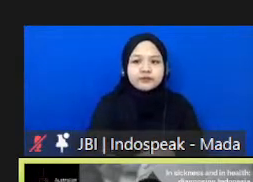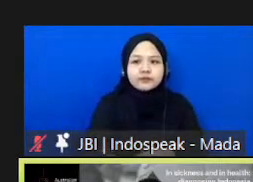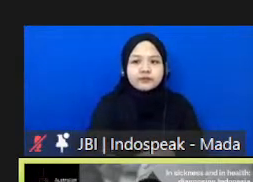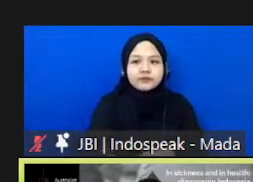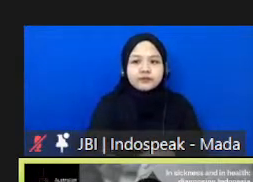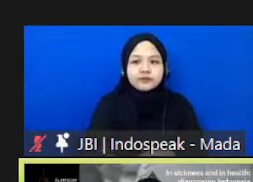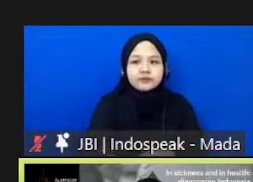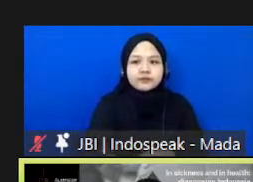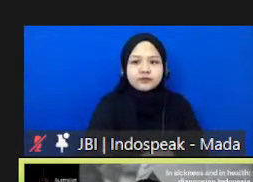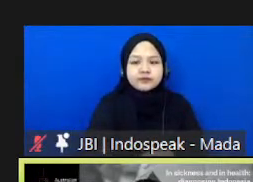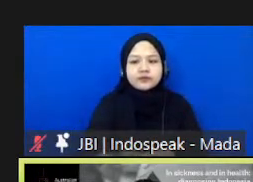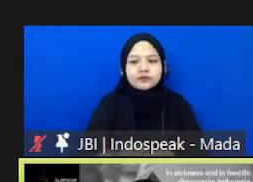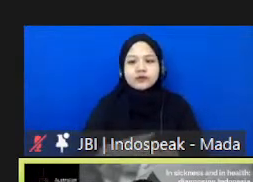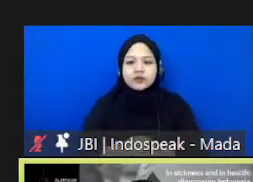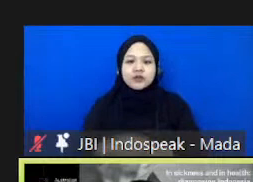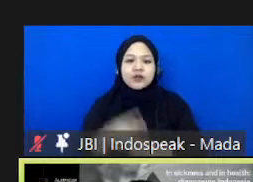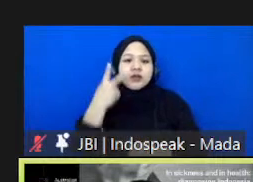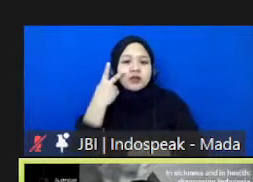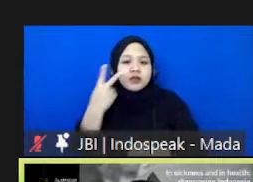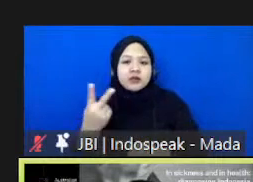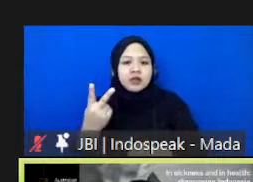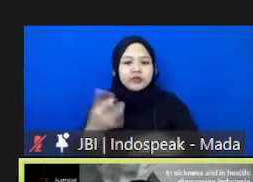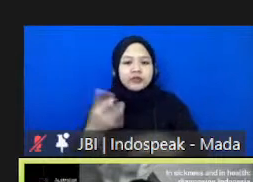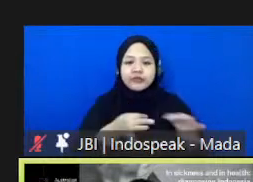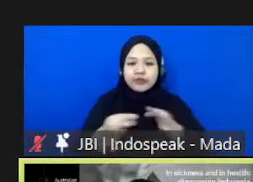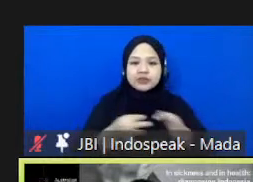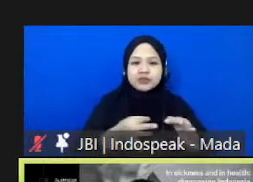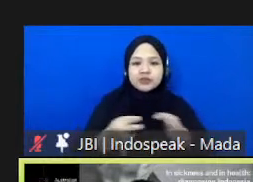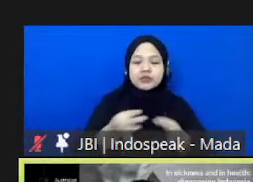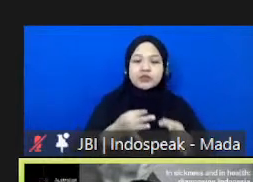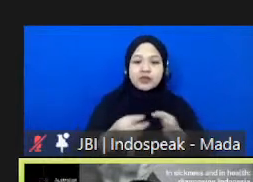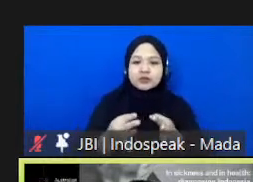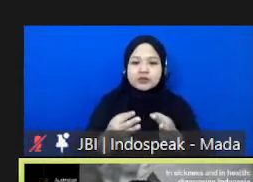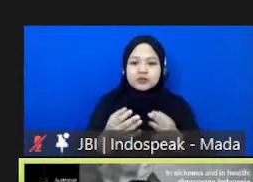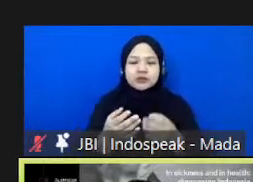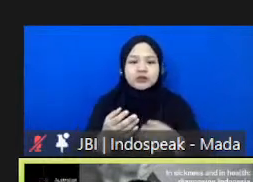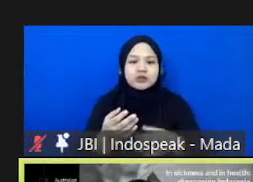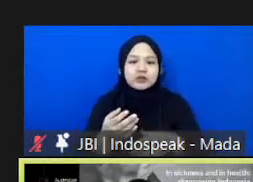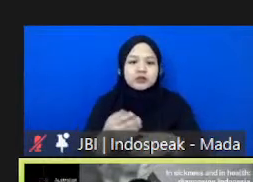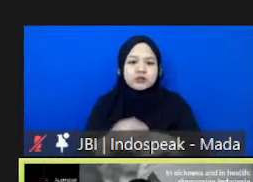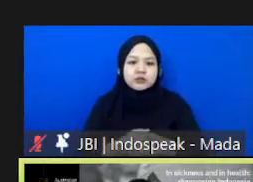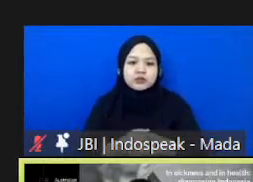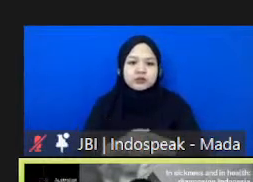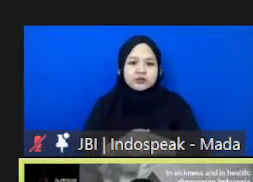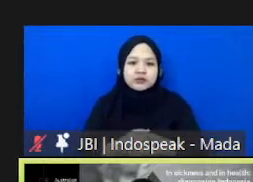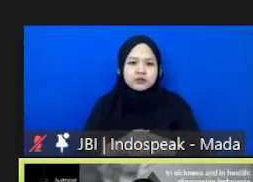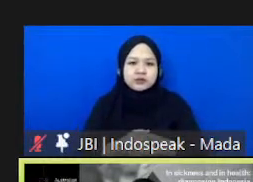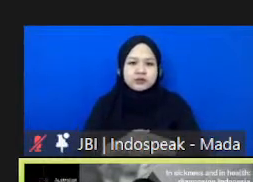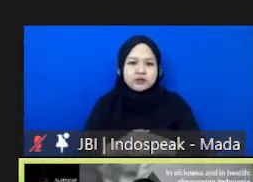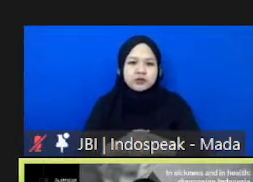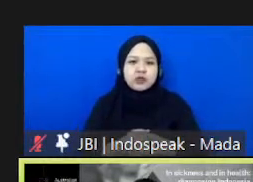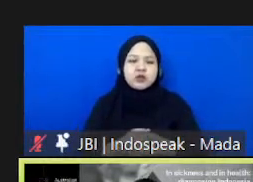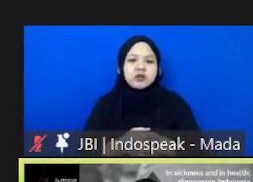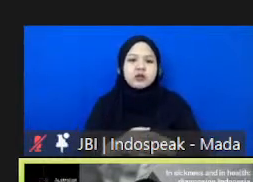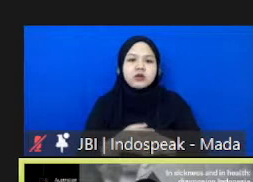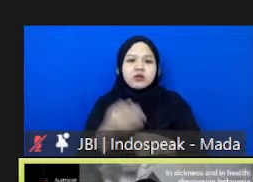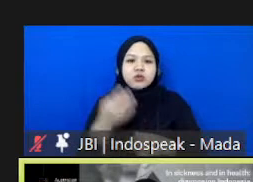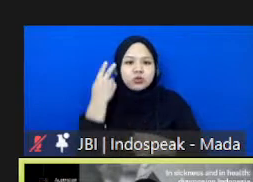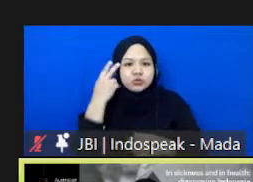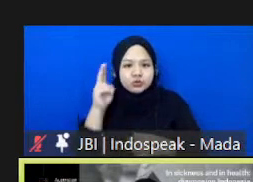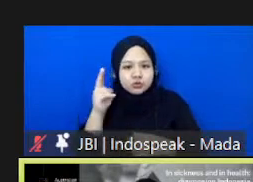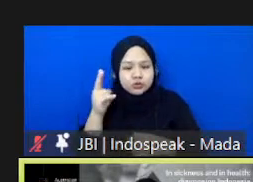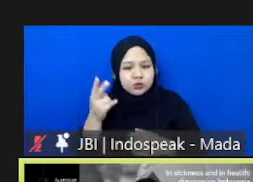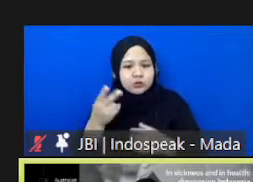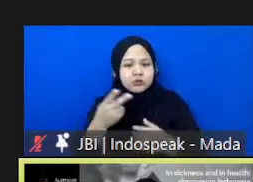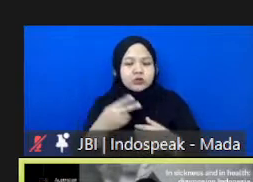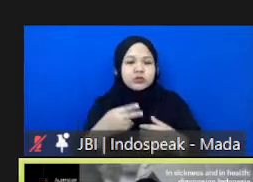wanted to look at antenatal care and facility delivery. So antenatal care is all the visits you do during the